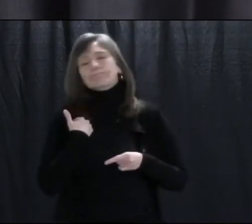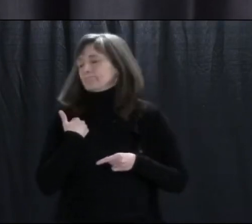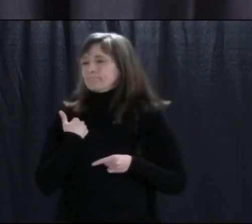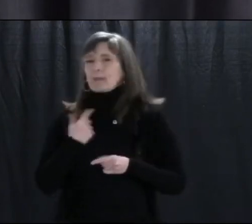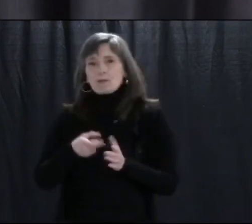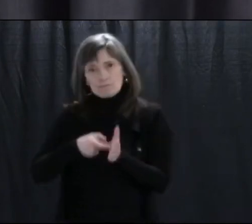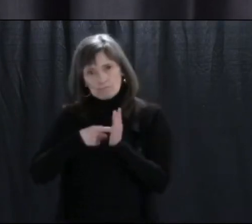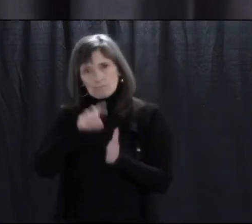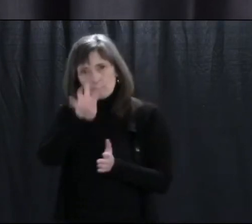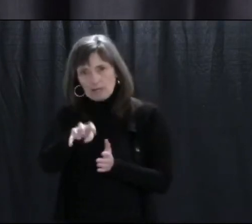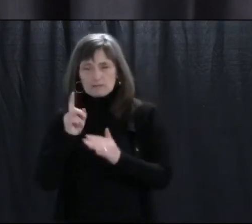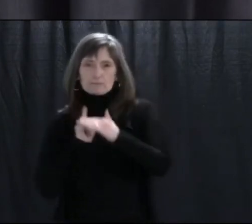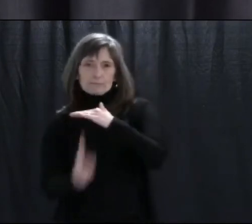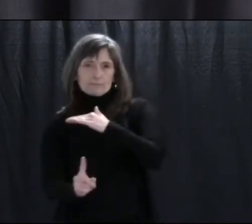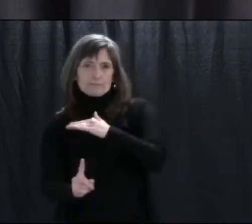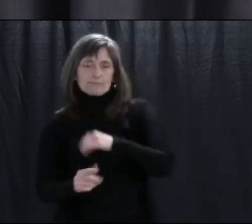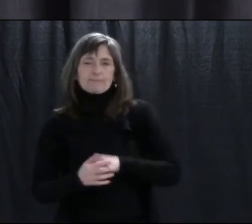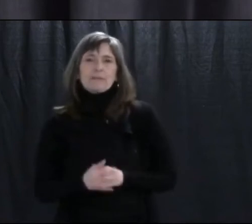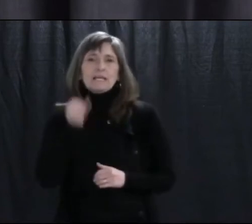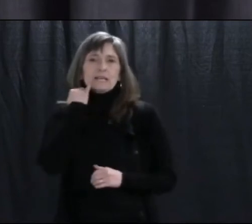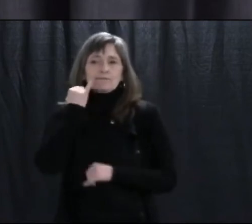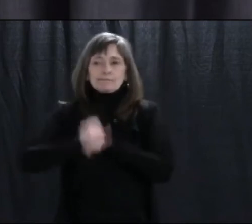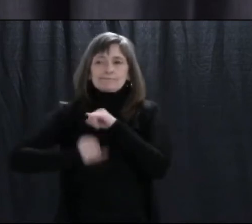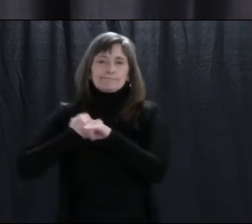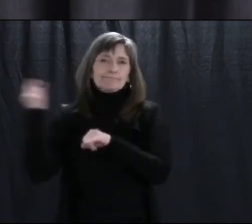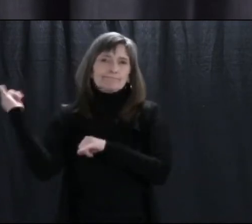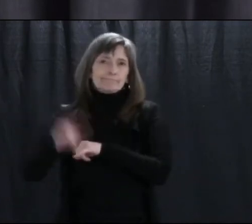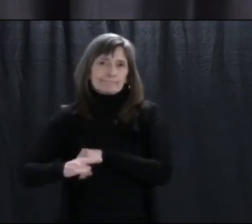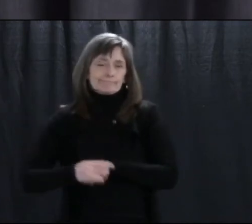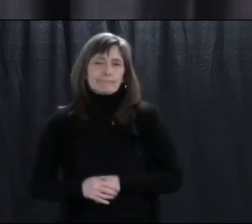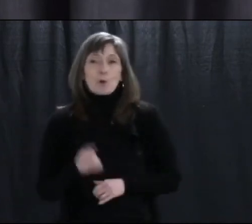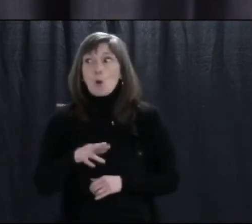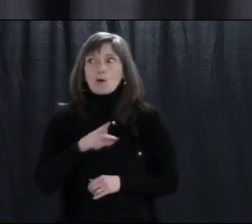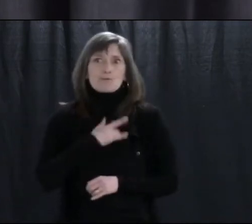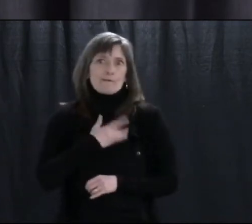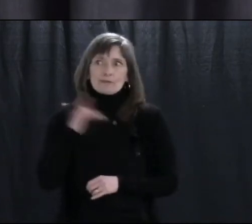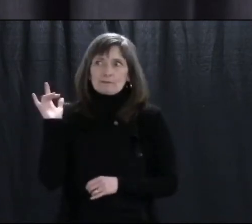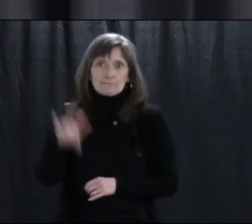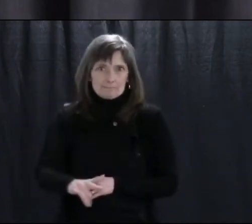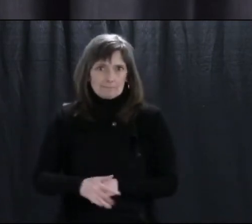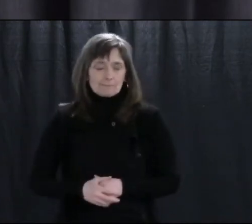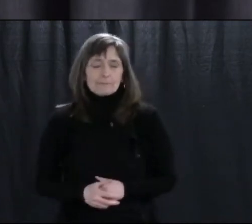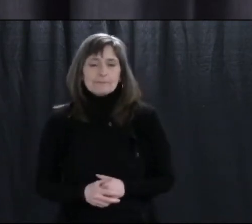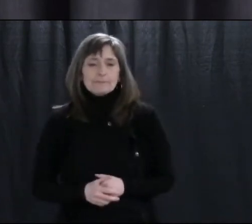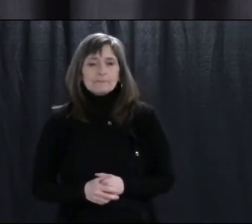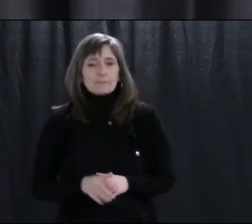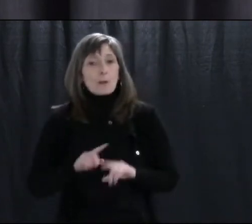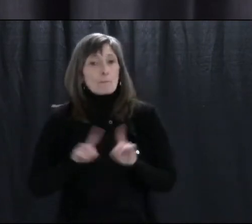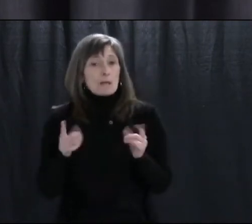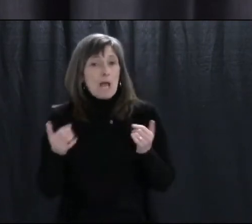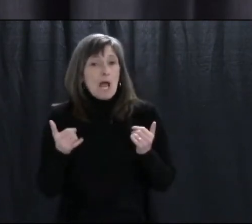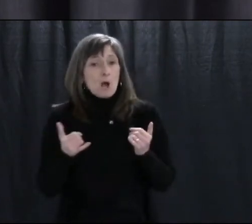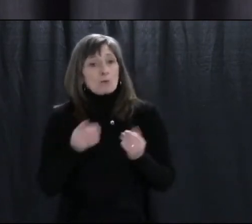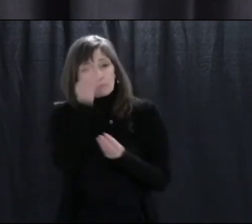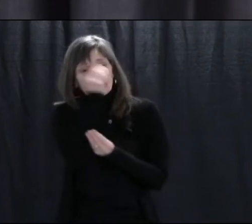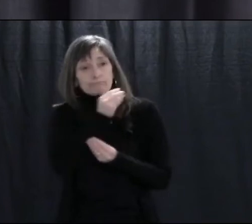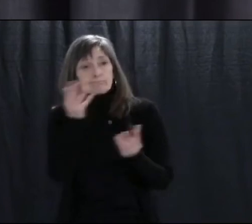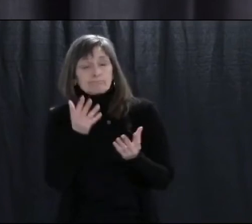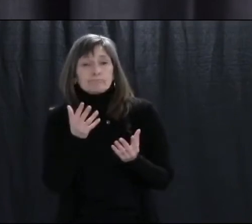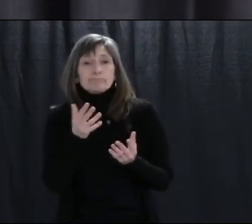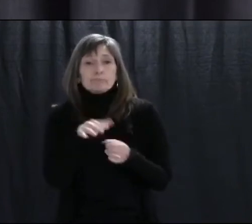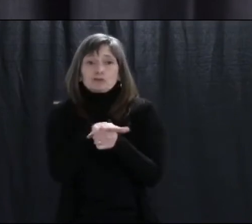to self-isolate for anyone returning from outside of province. But we have given direction to the RHAs that